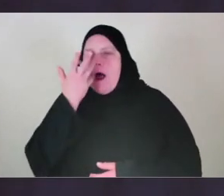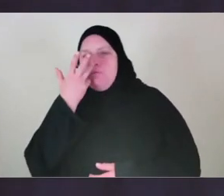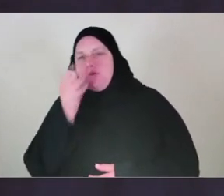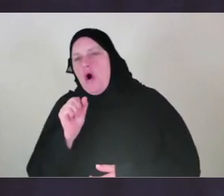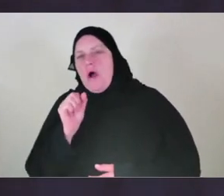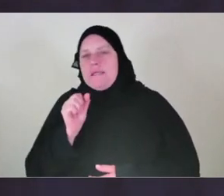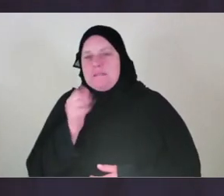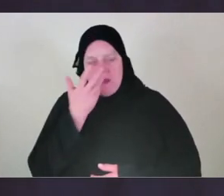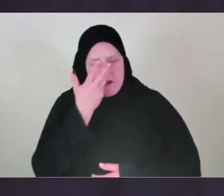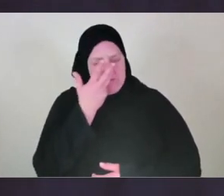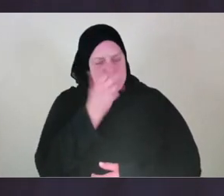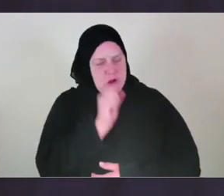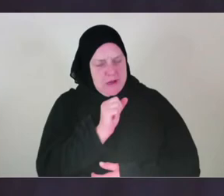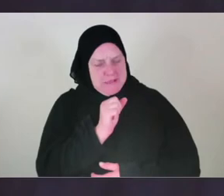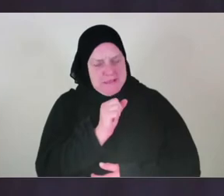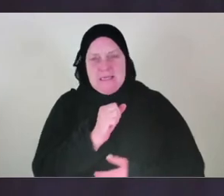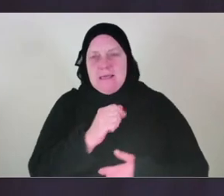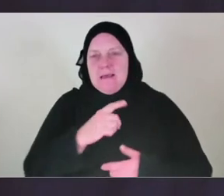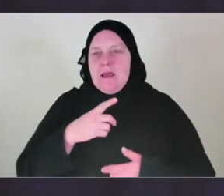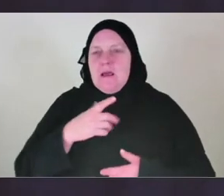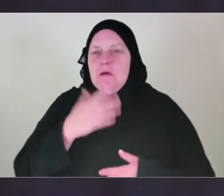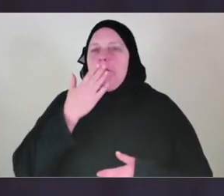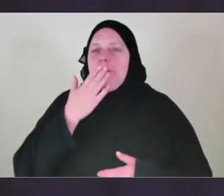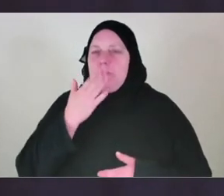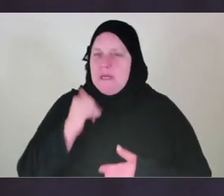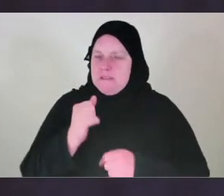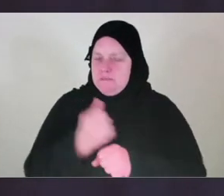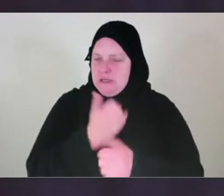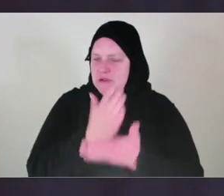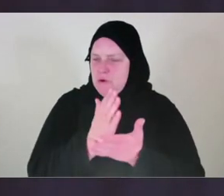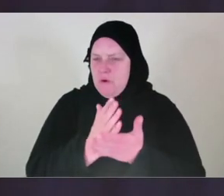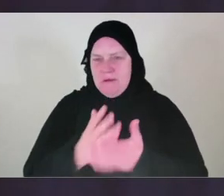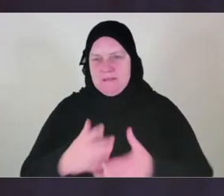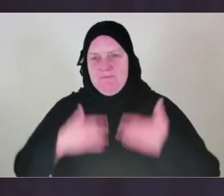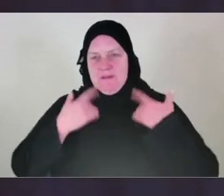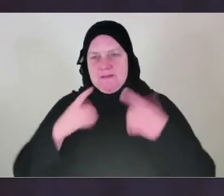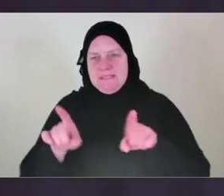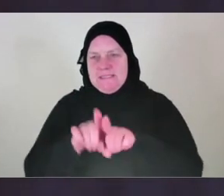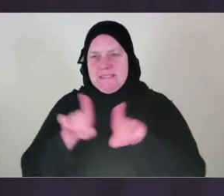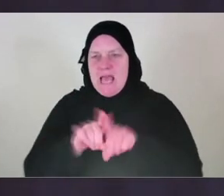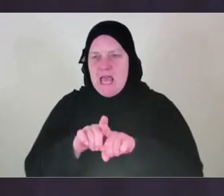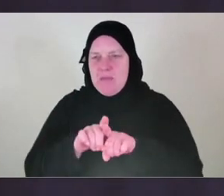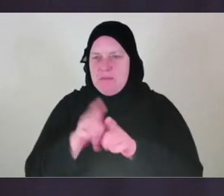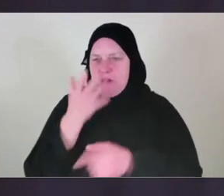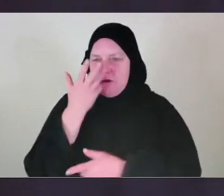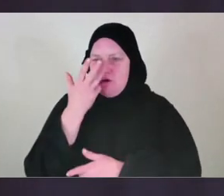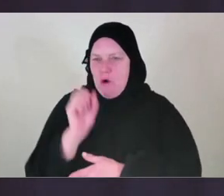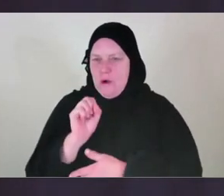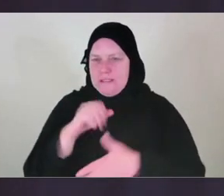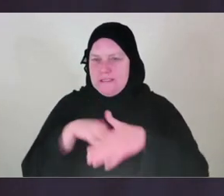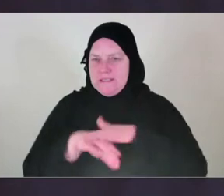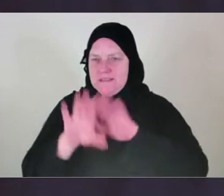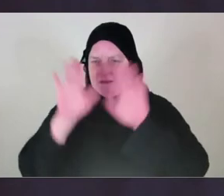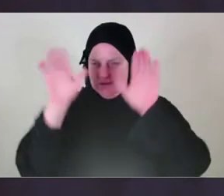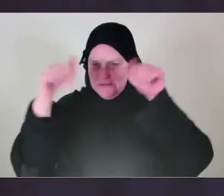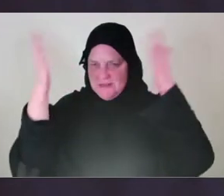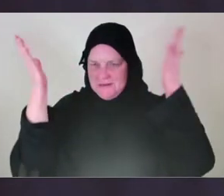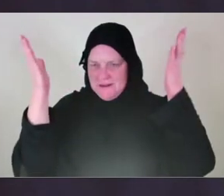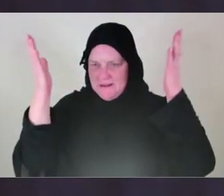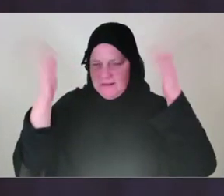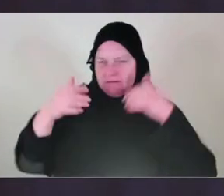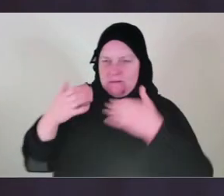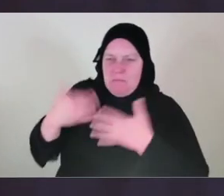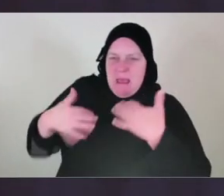when they were youthful. You remember when you were a kid and you used to fall and you just wipe your knees and keep running? You